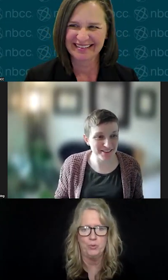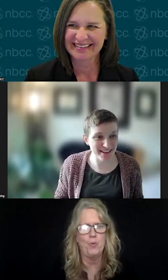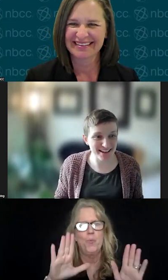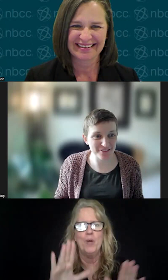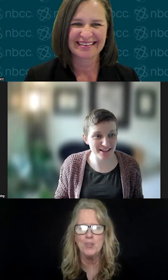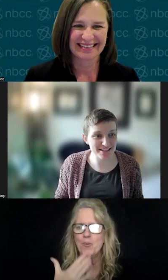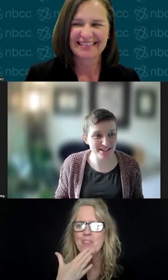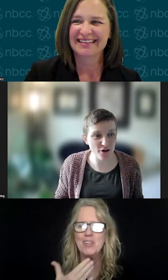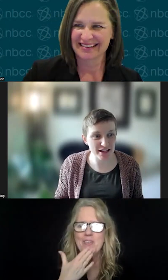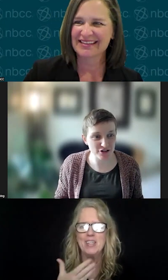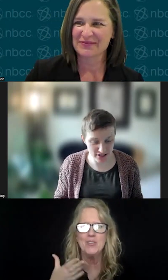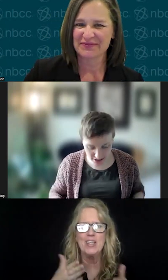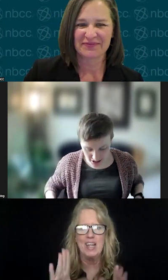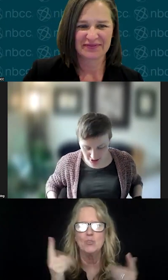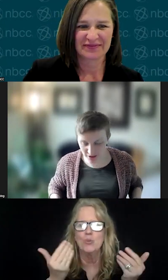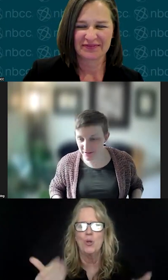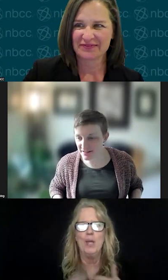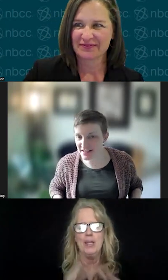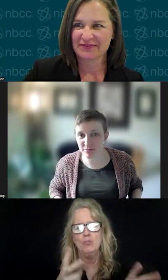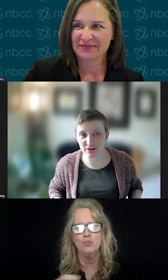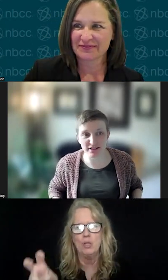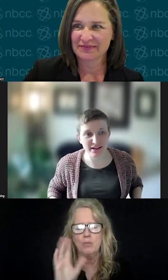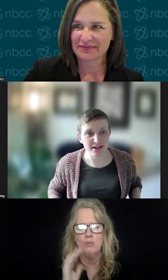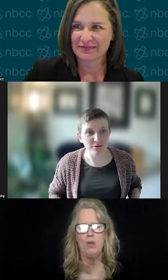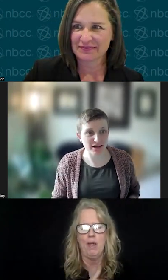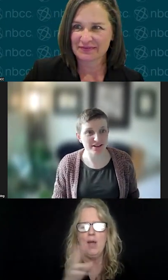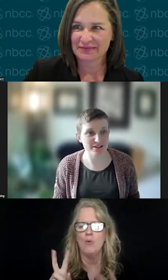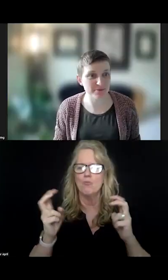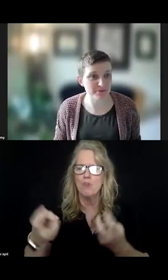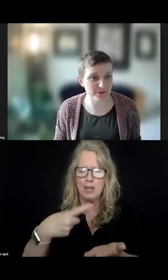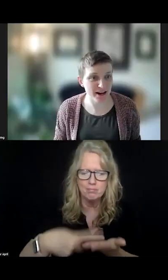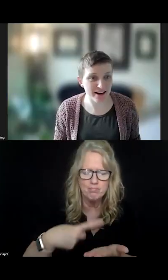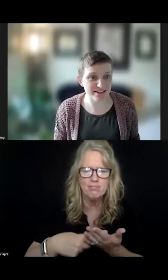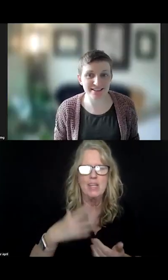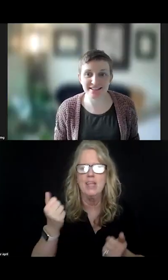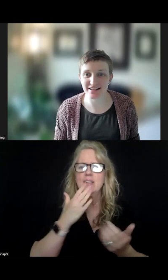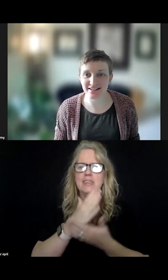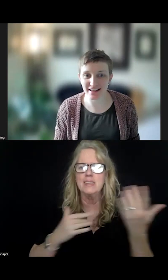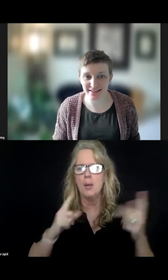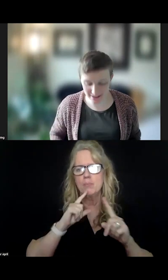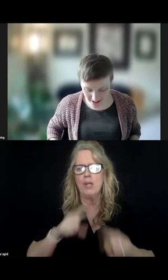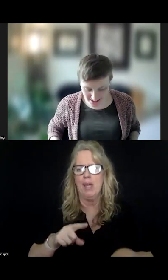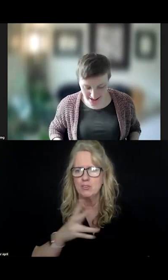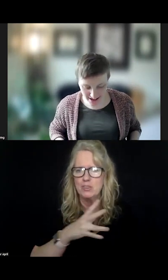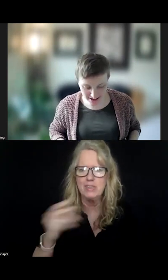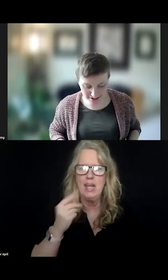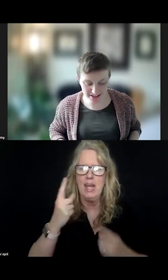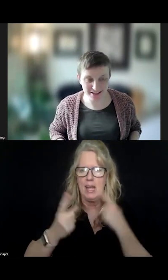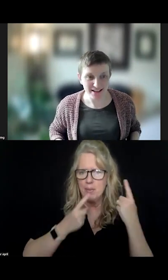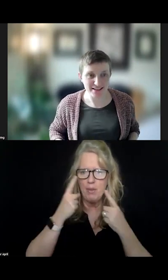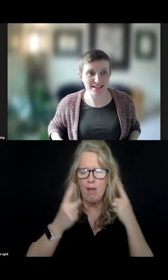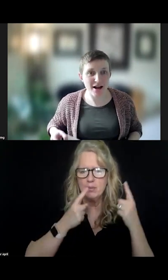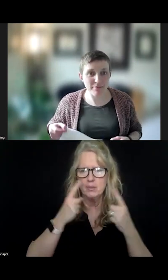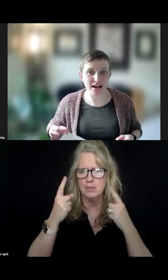Wonderful. Well, thank you. Let's go ahead and transition to our roundtable and want to hear some reactions and thoughts